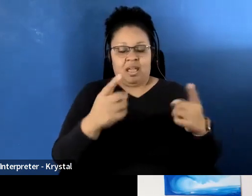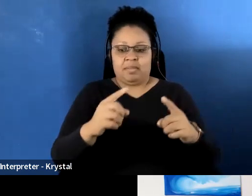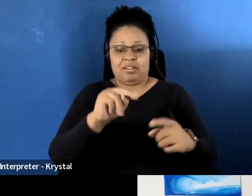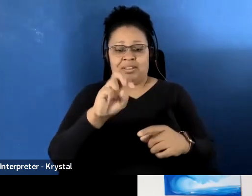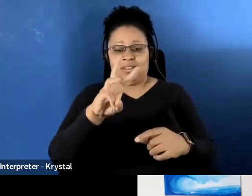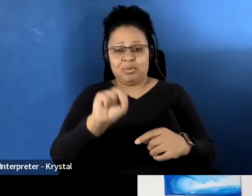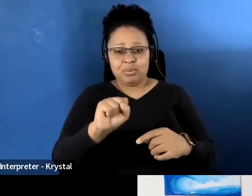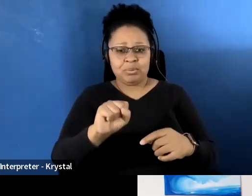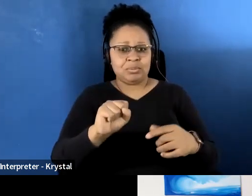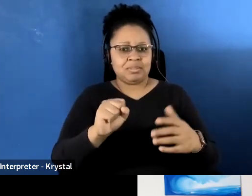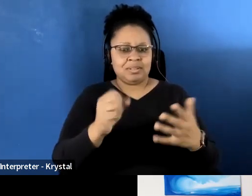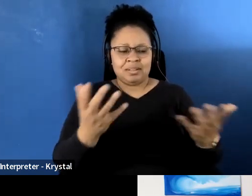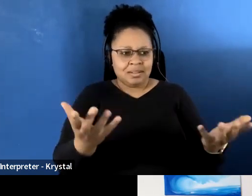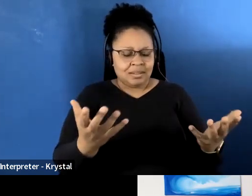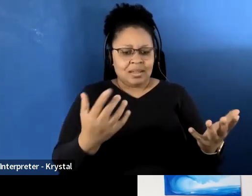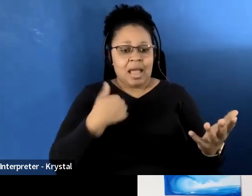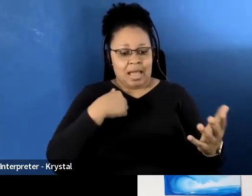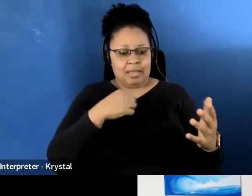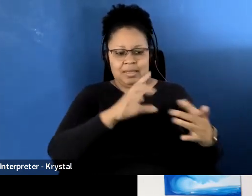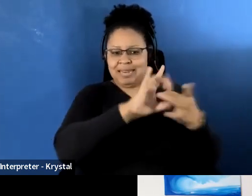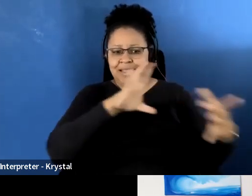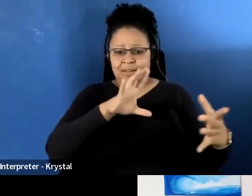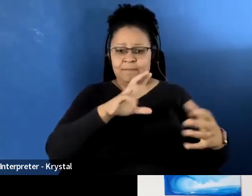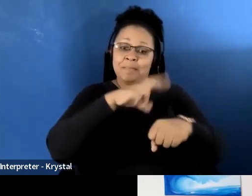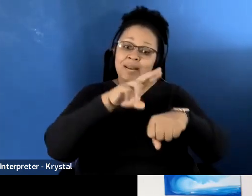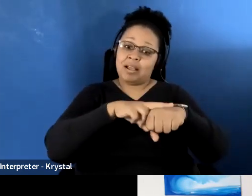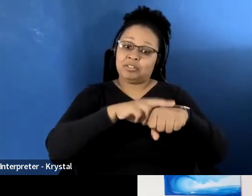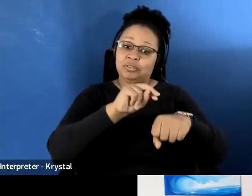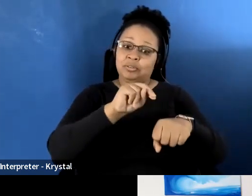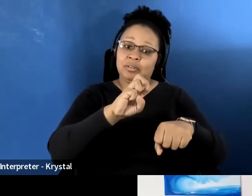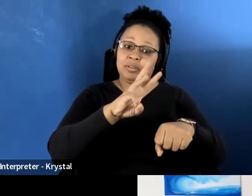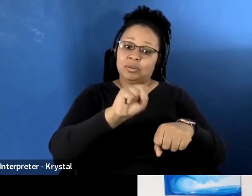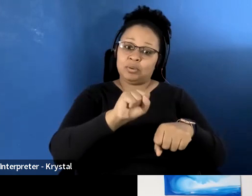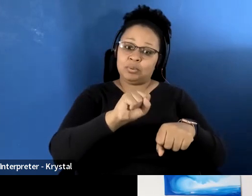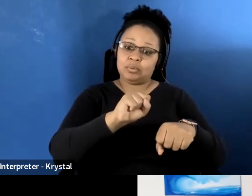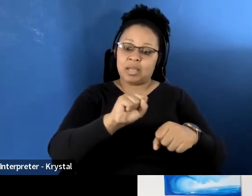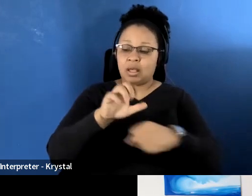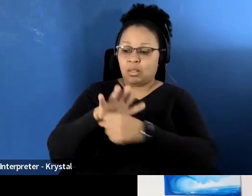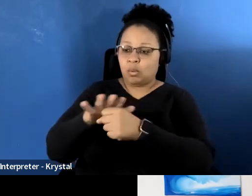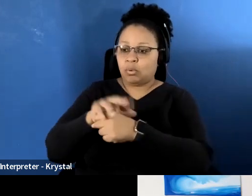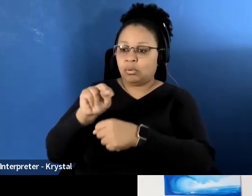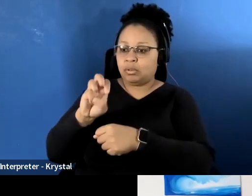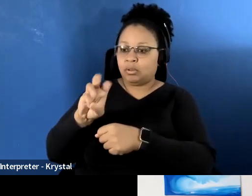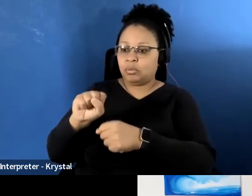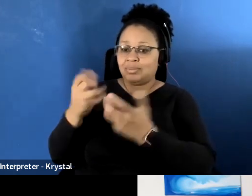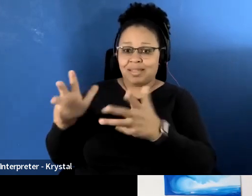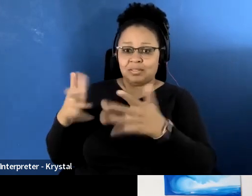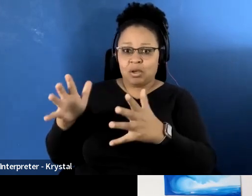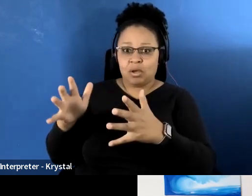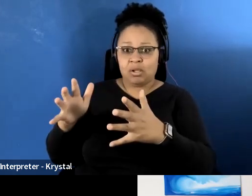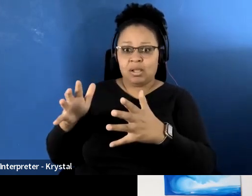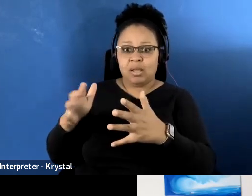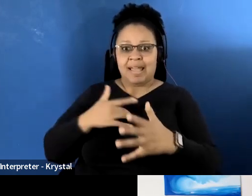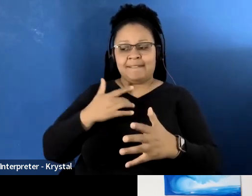And I noticed as soon as I did that, I stopped having all these, I don't know, I would call